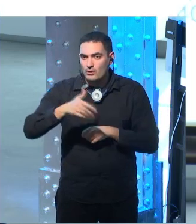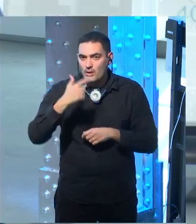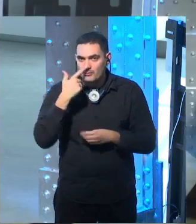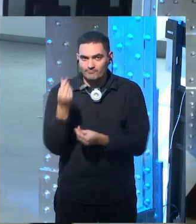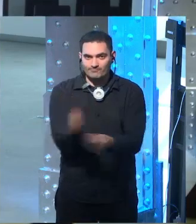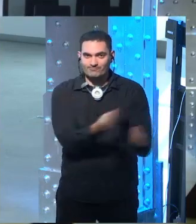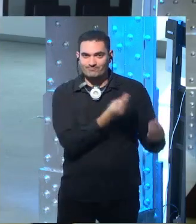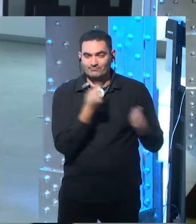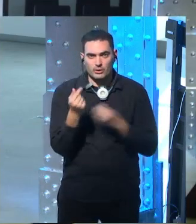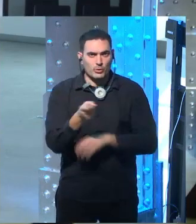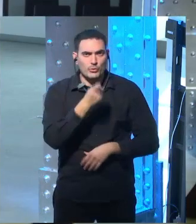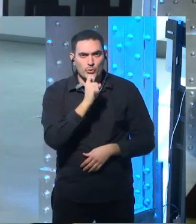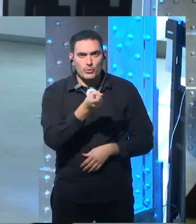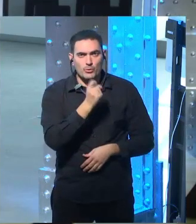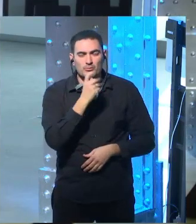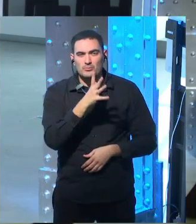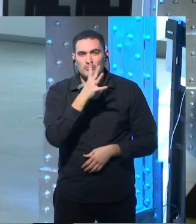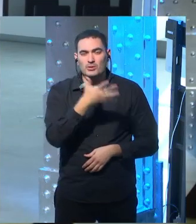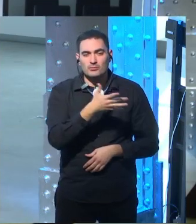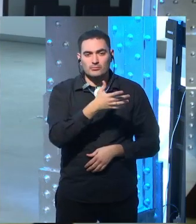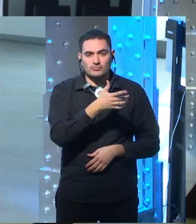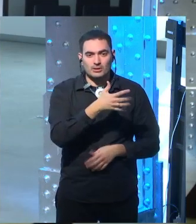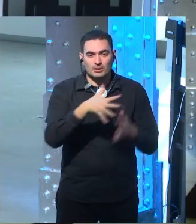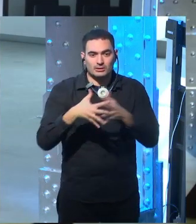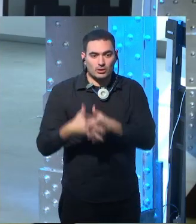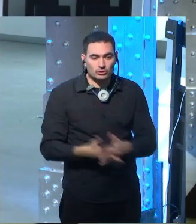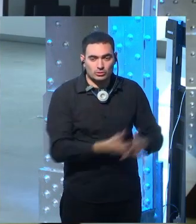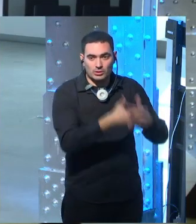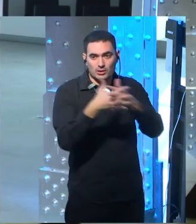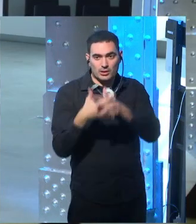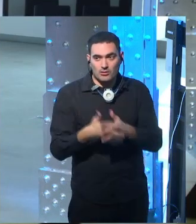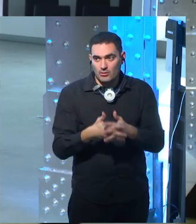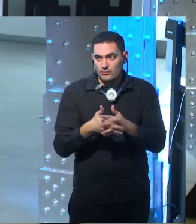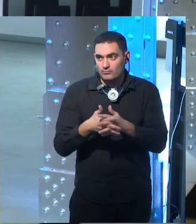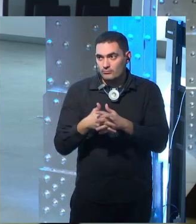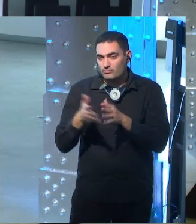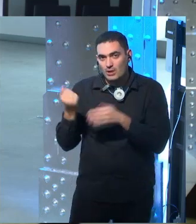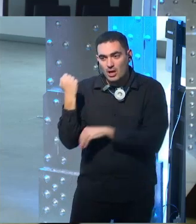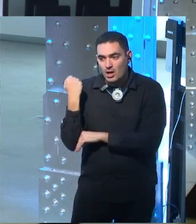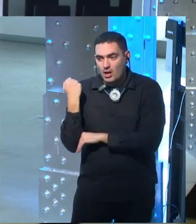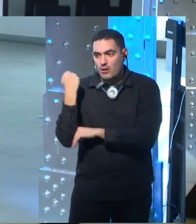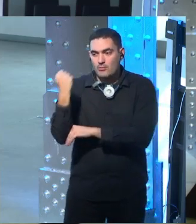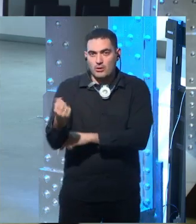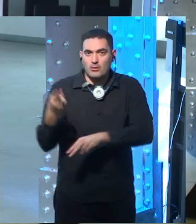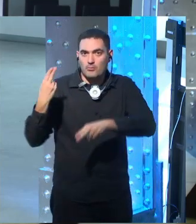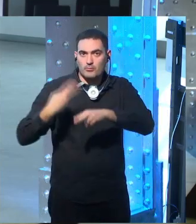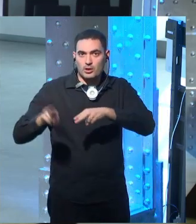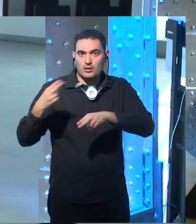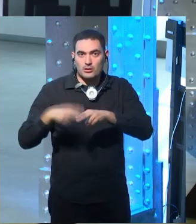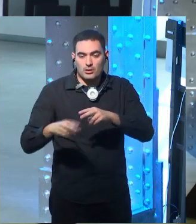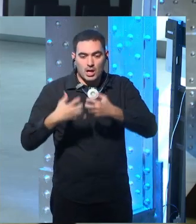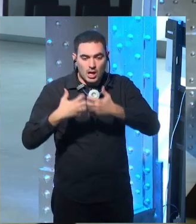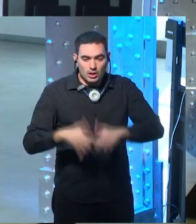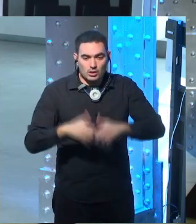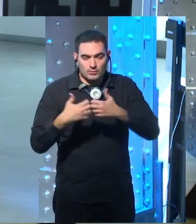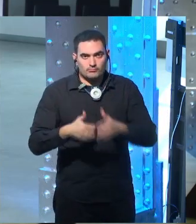85% of Americans now today favor policies that restrict automation in